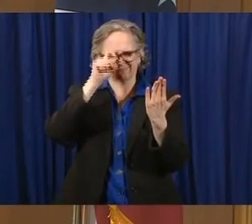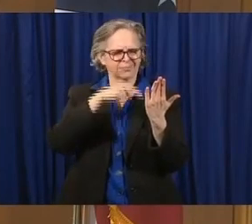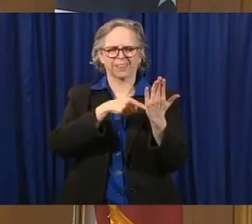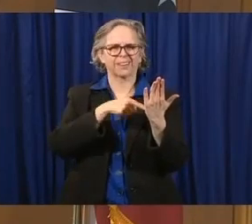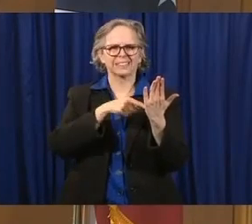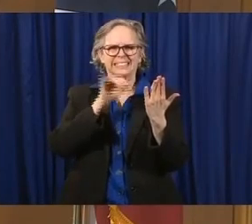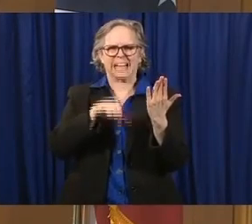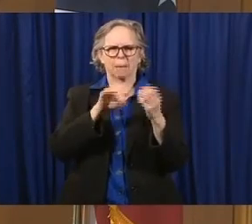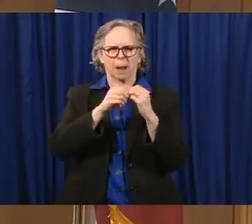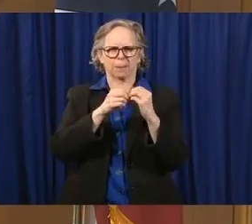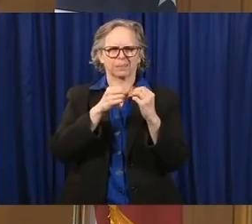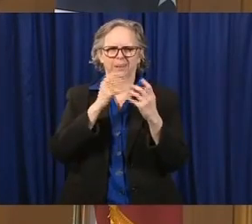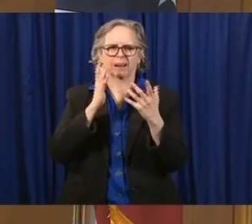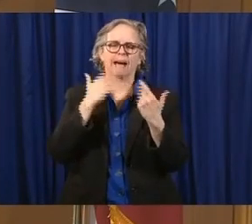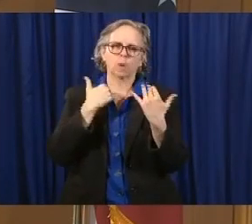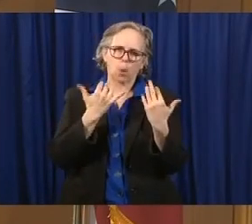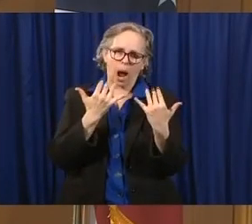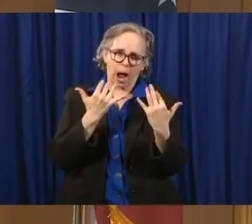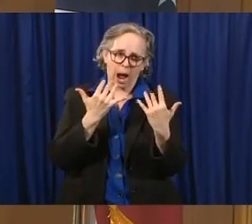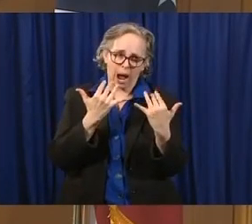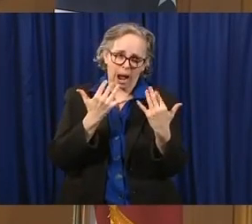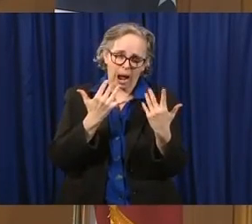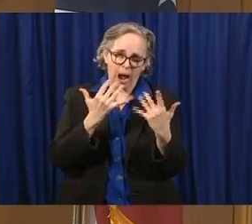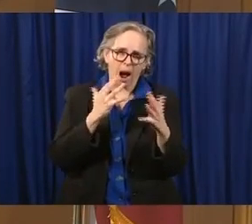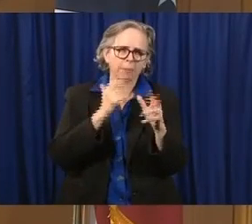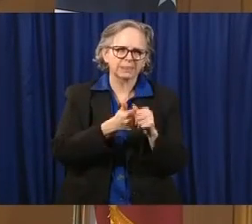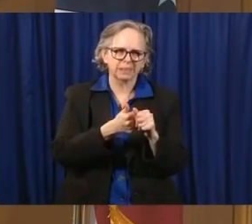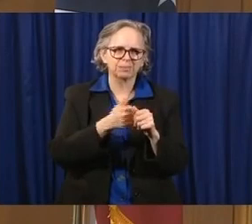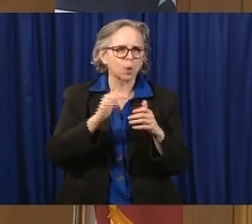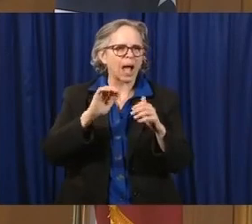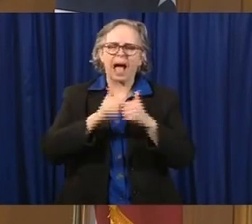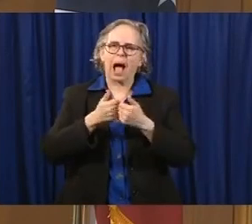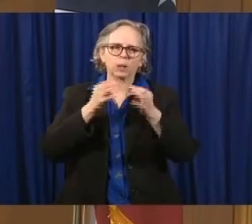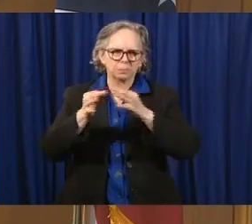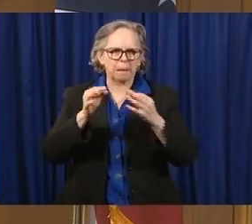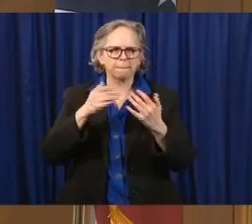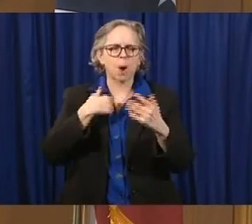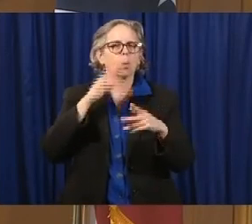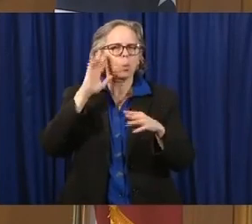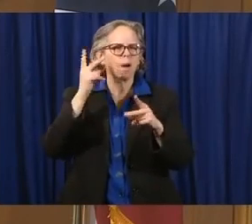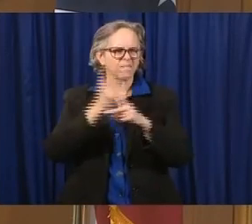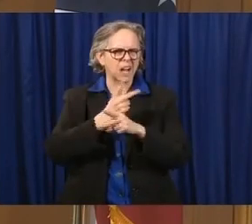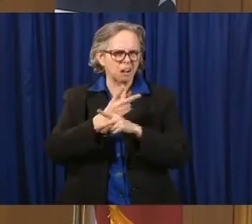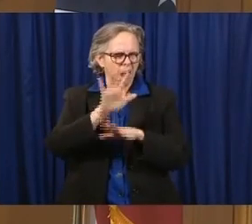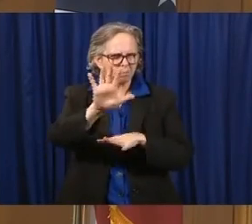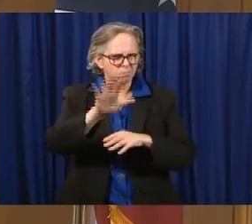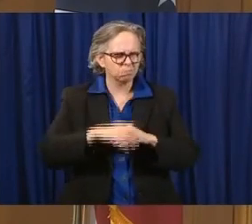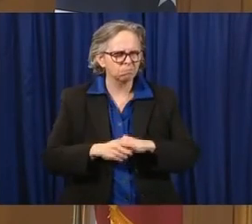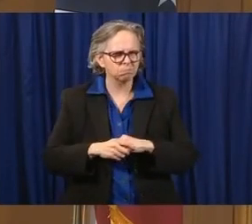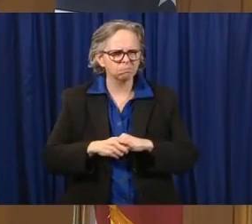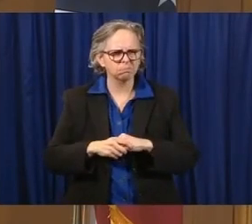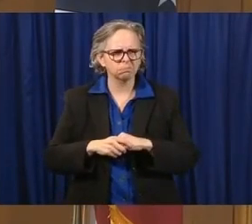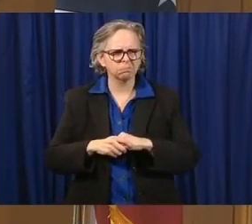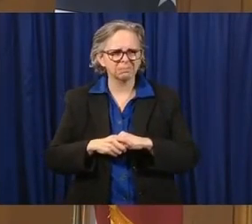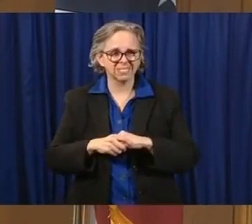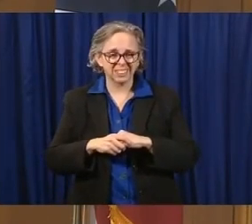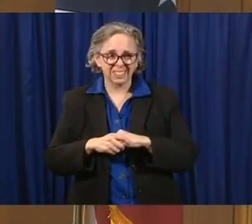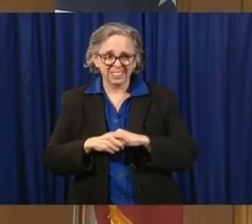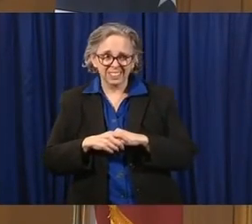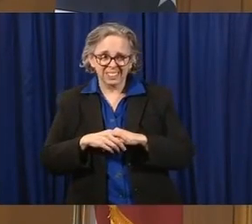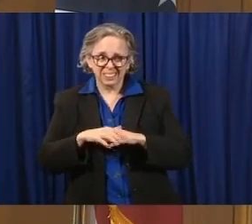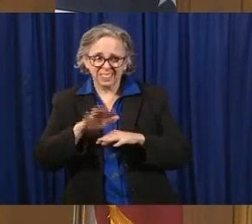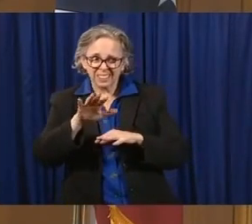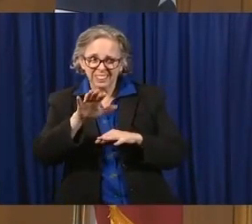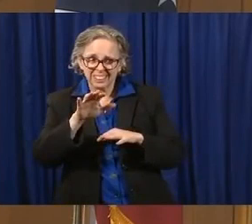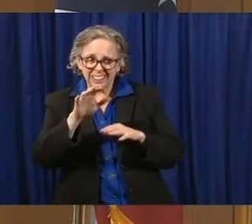a.m. And so I don't know how to explain this one. We'll figure it out for you. Given the data that we do have, it's been far under the projection models,